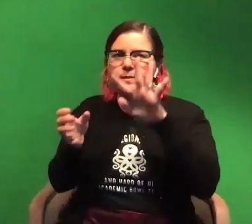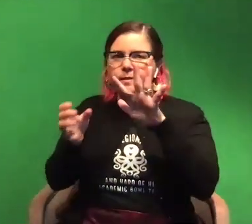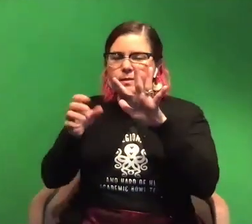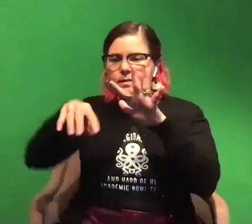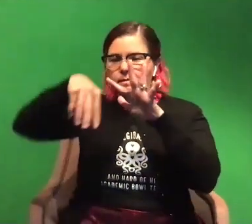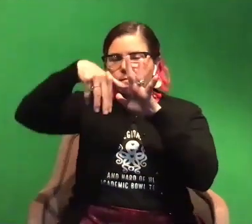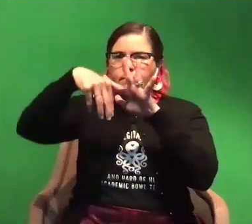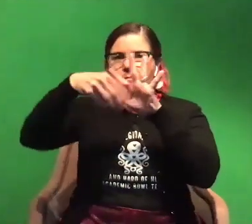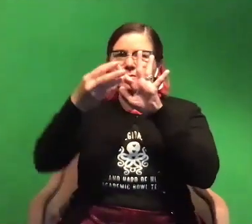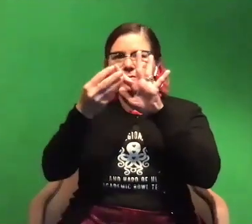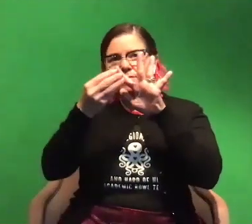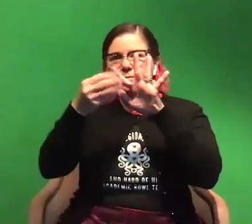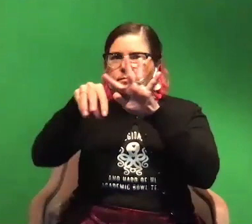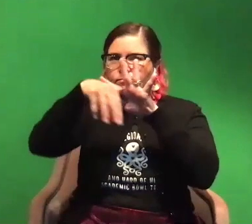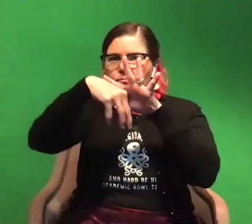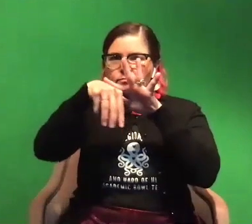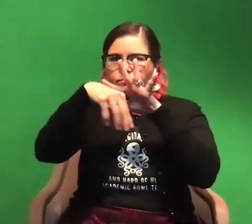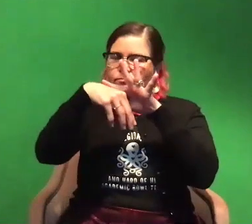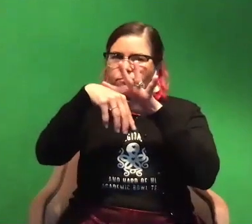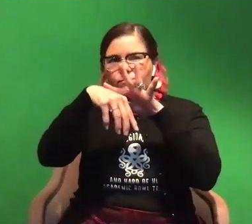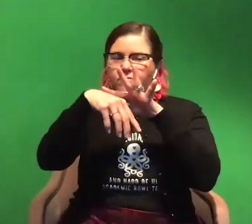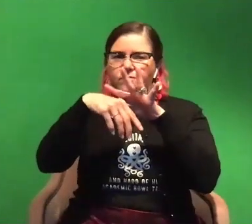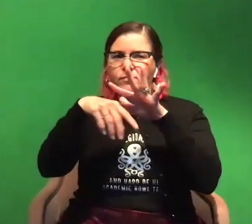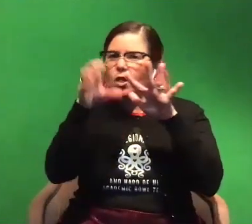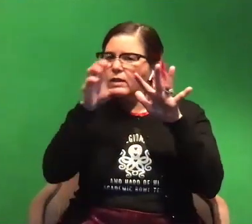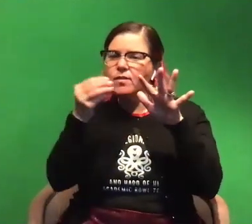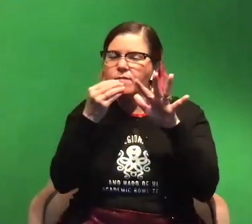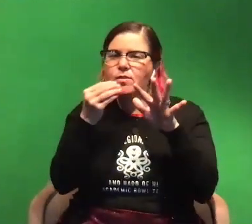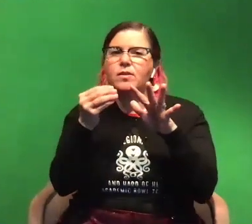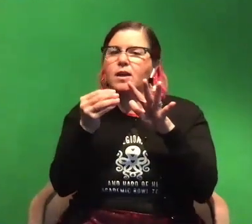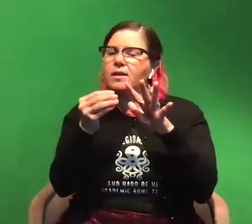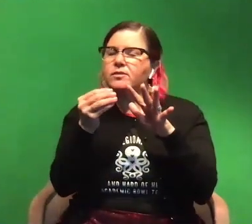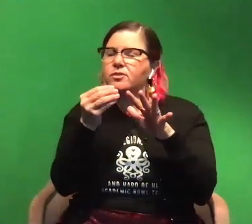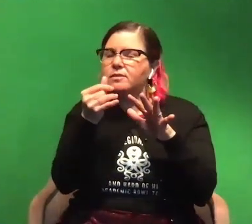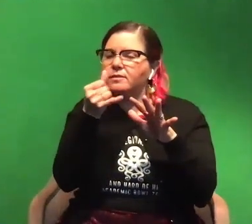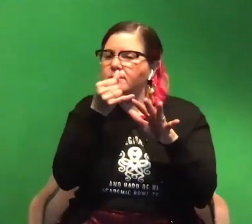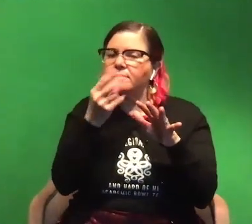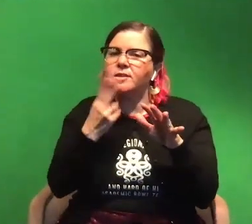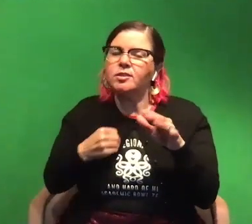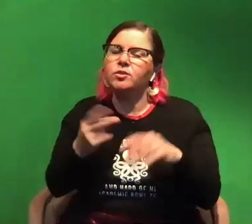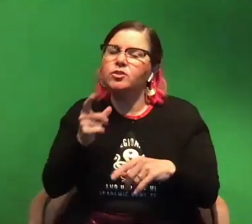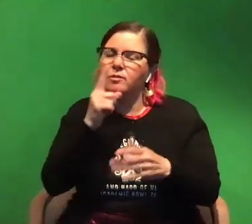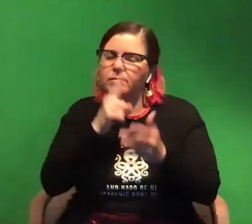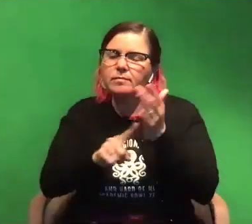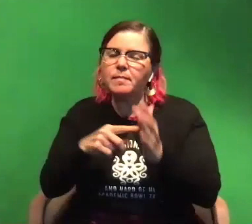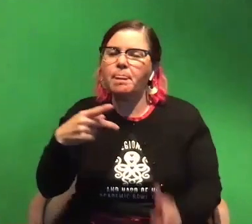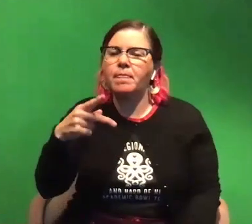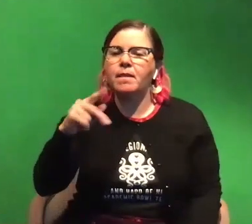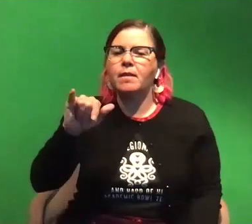down, just sort of like pivoting their silly little heads, looking for food, and it is incredibly cute. So you should look up like pygmy